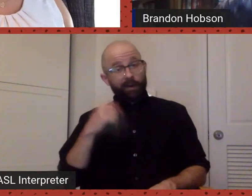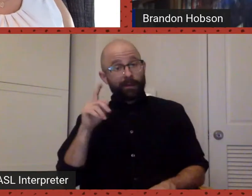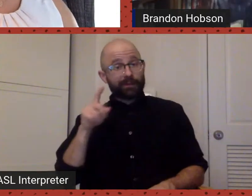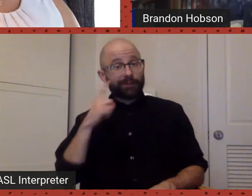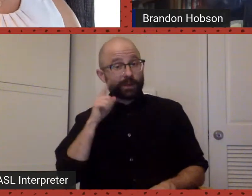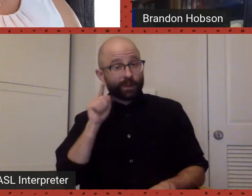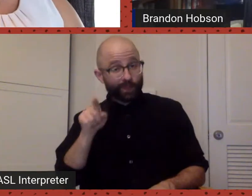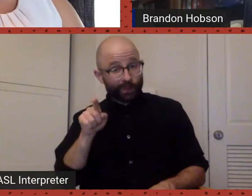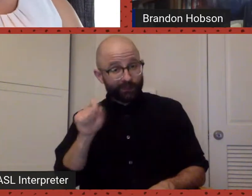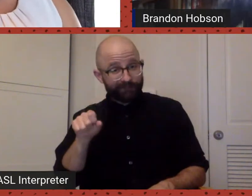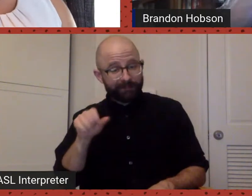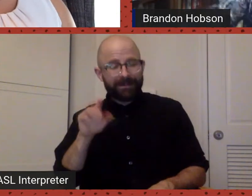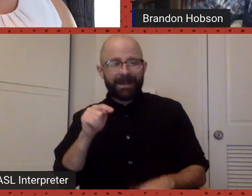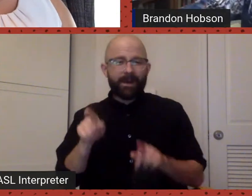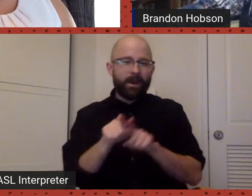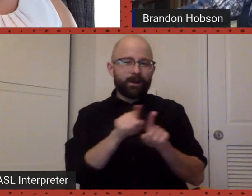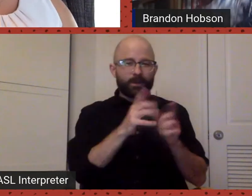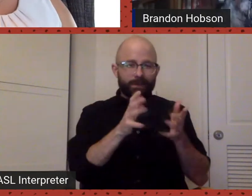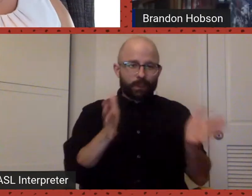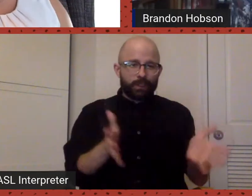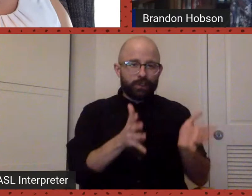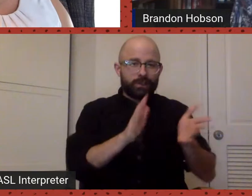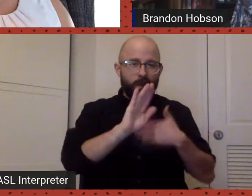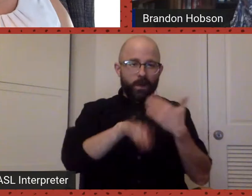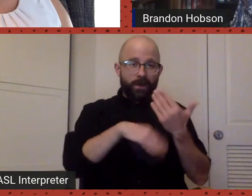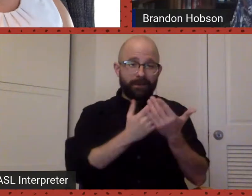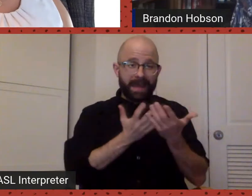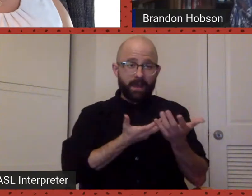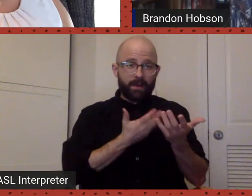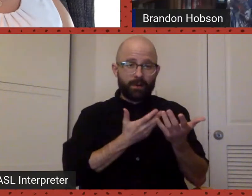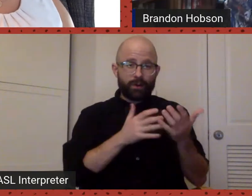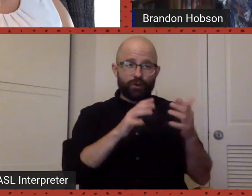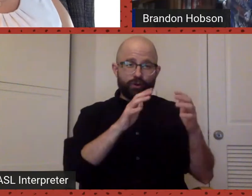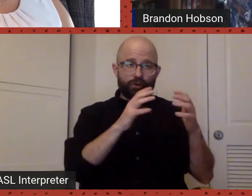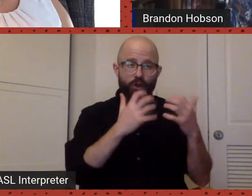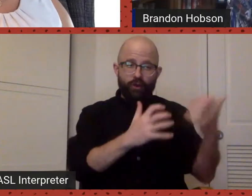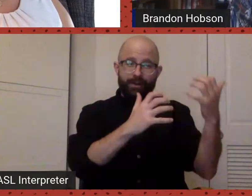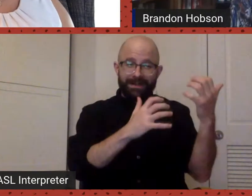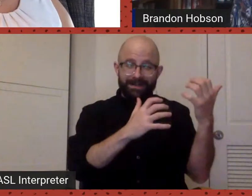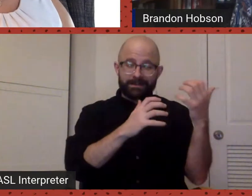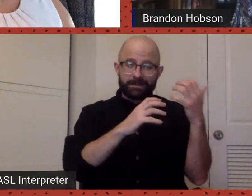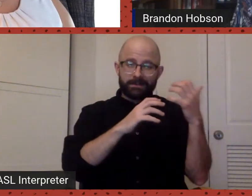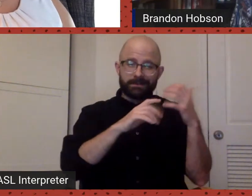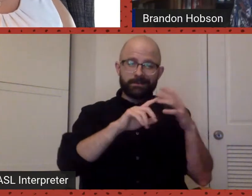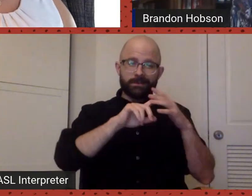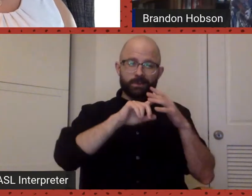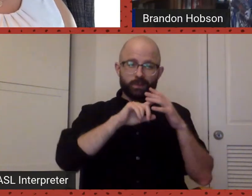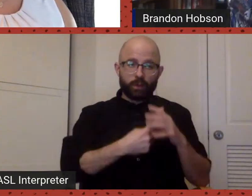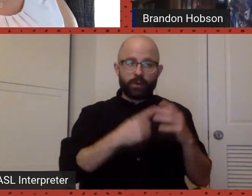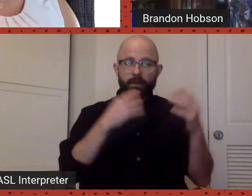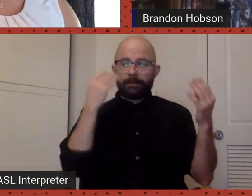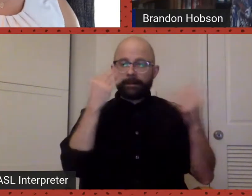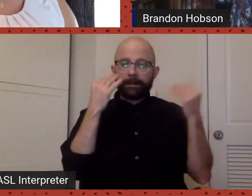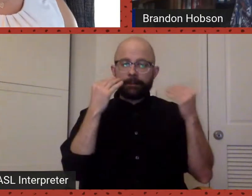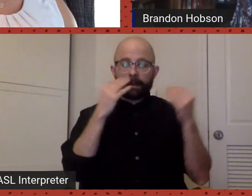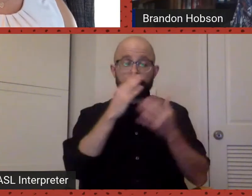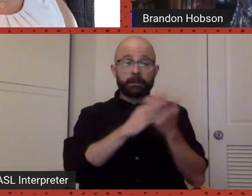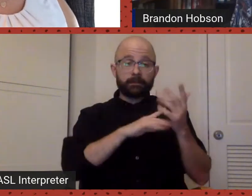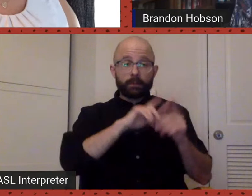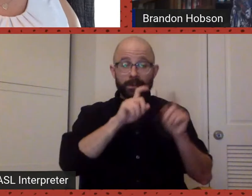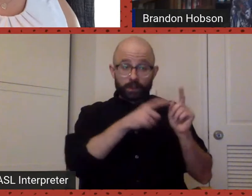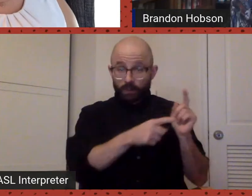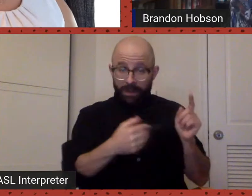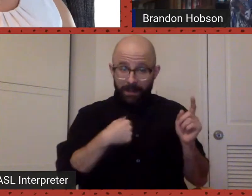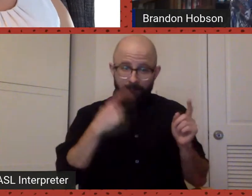also want to encourage all of our audience members to please start thinking about some of the questions that you have for